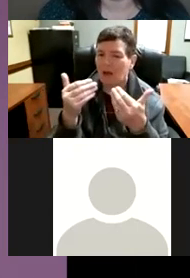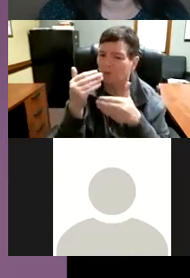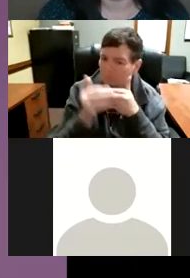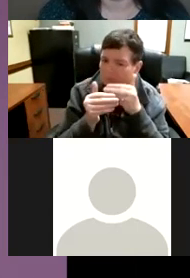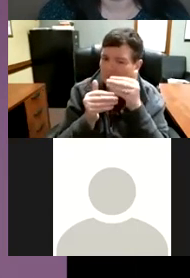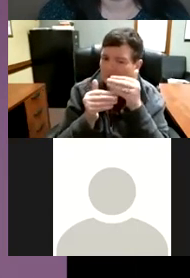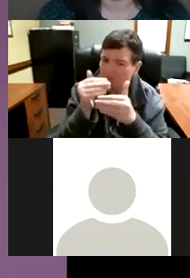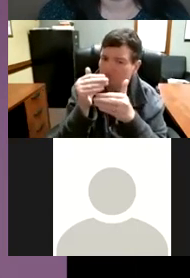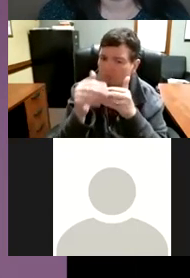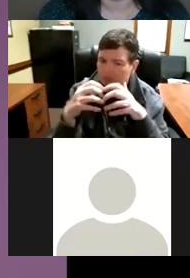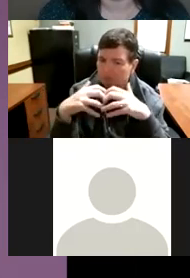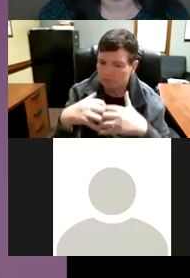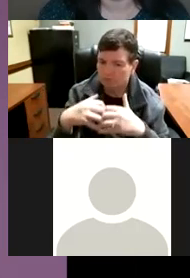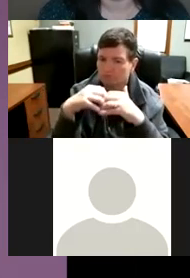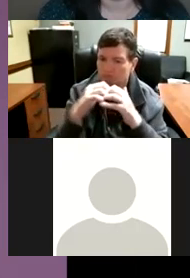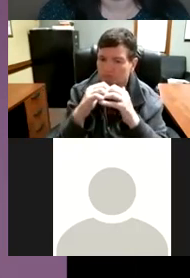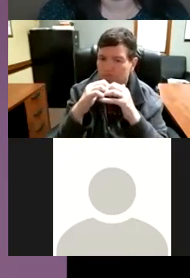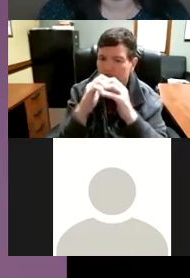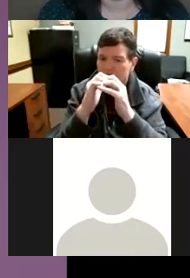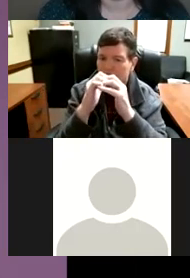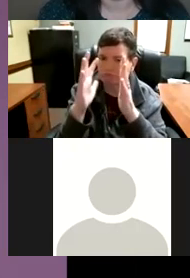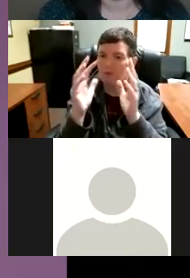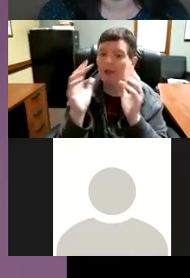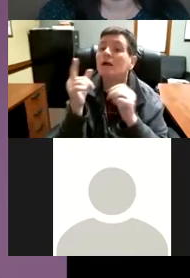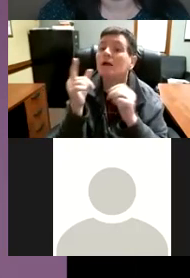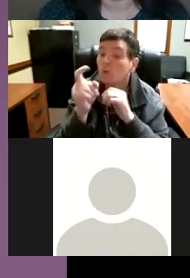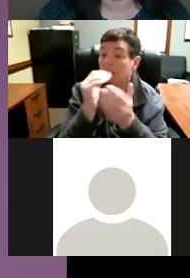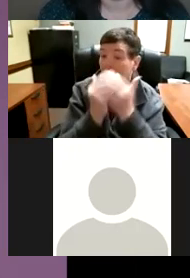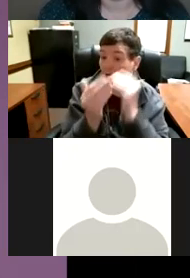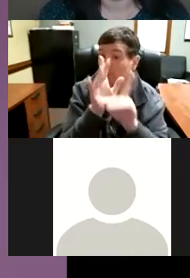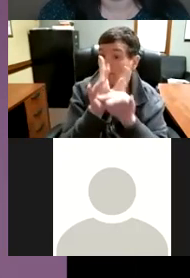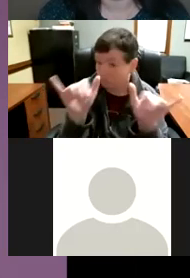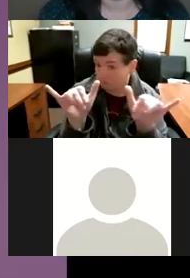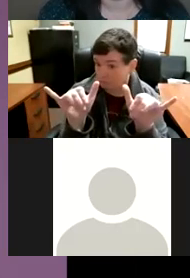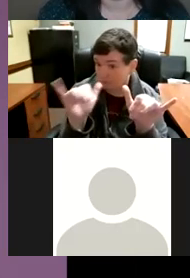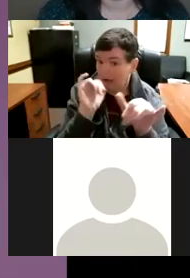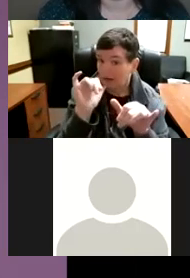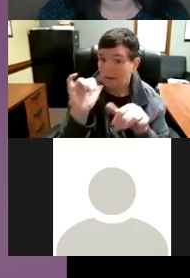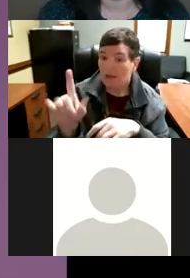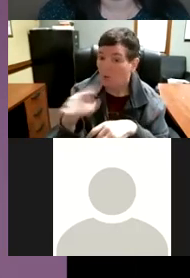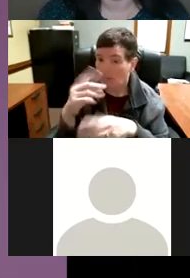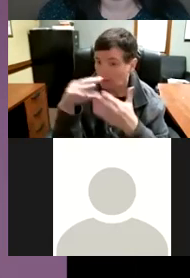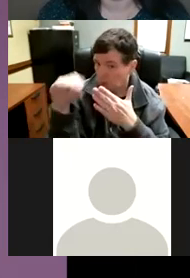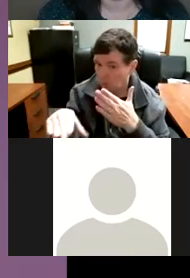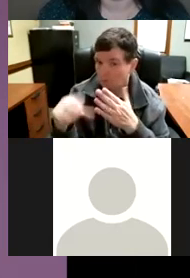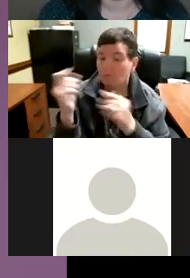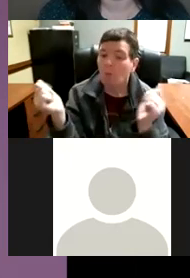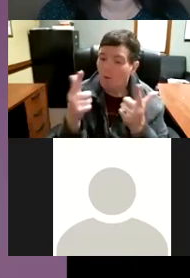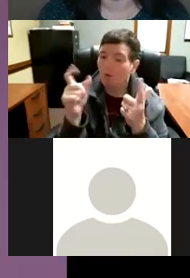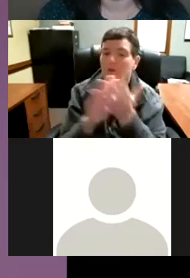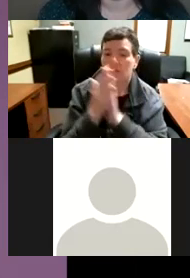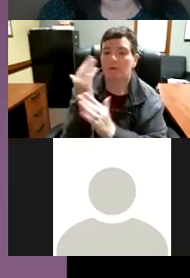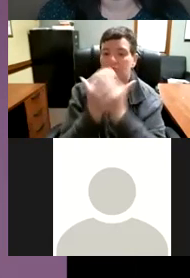to implementation, because you have to be comfortable with it just as much as they are. And